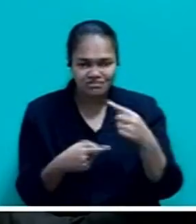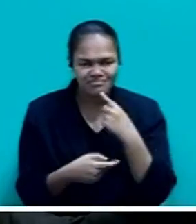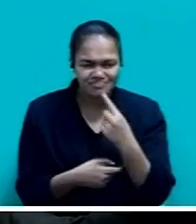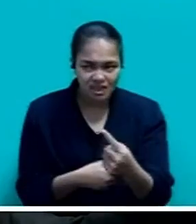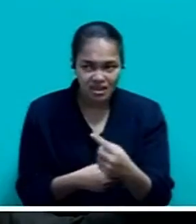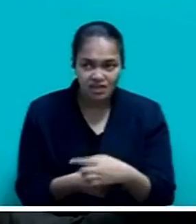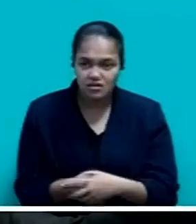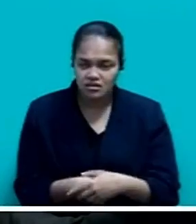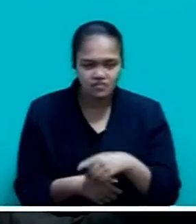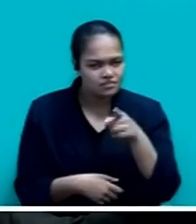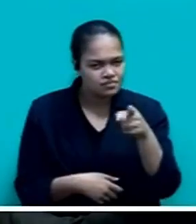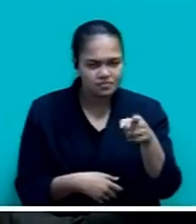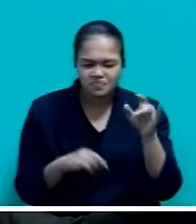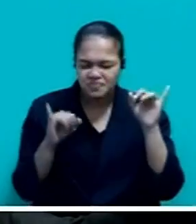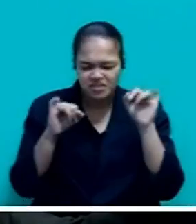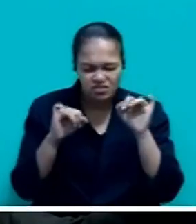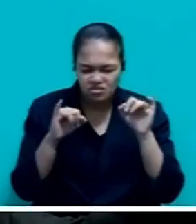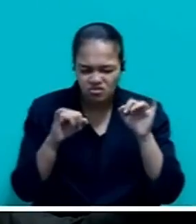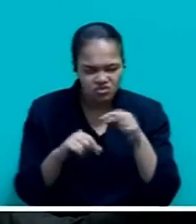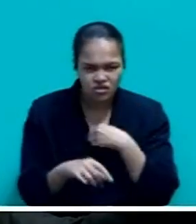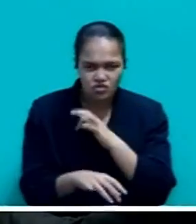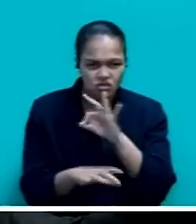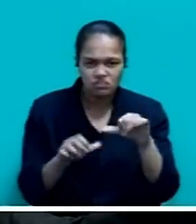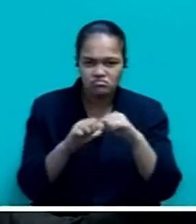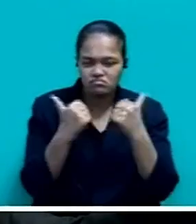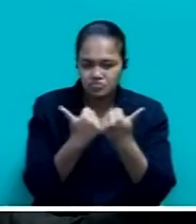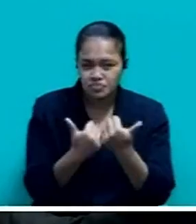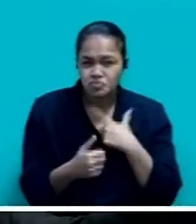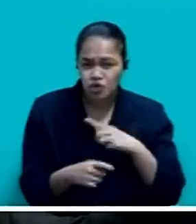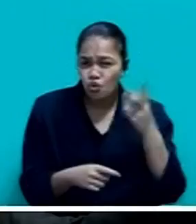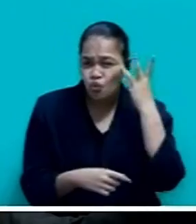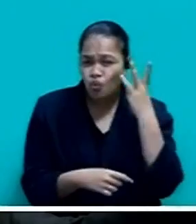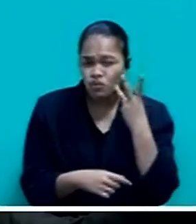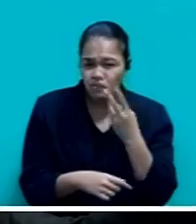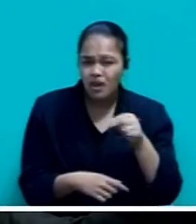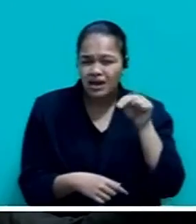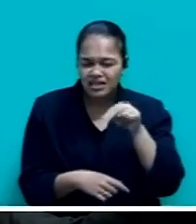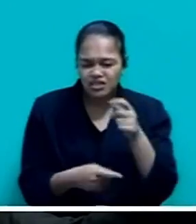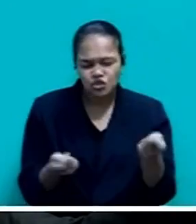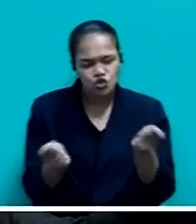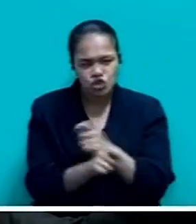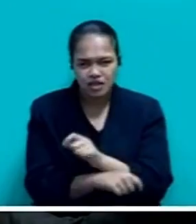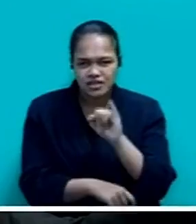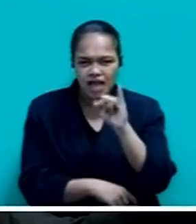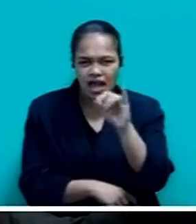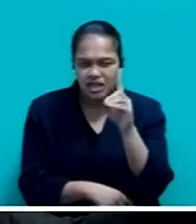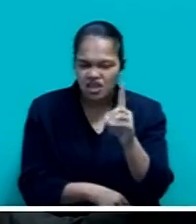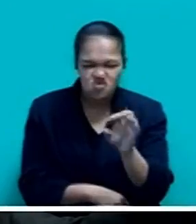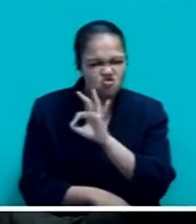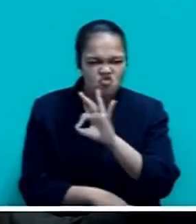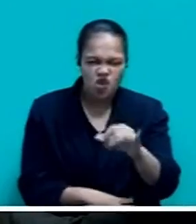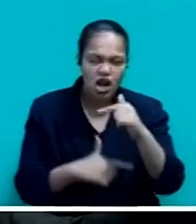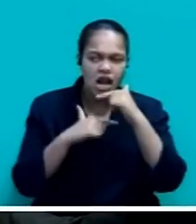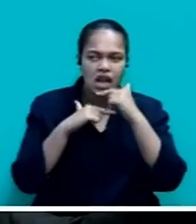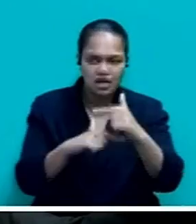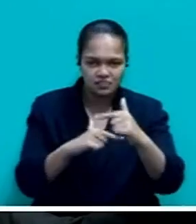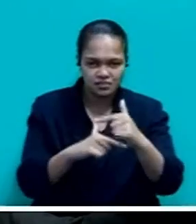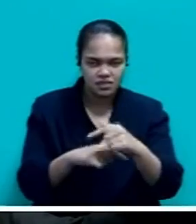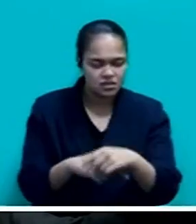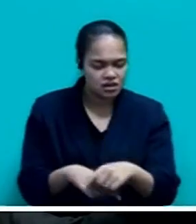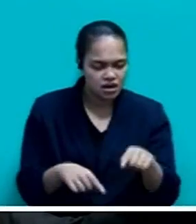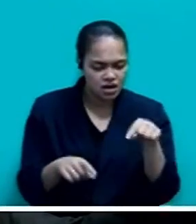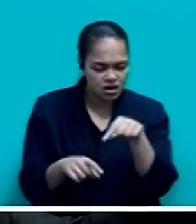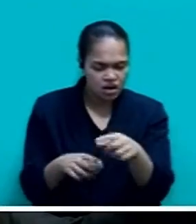is deluded, because the women who need to change their IDs now is not just limited to the voter ID